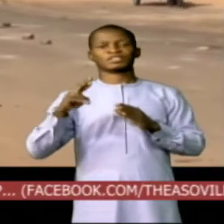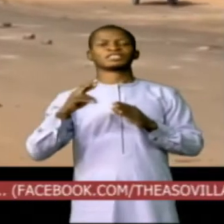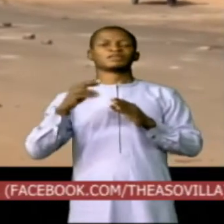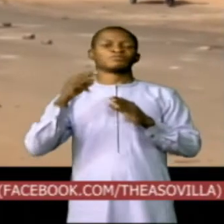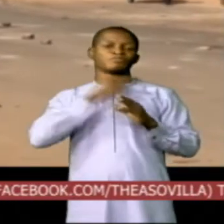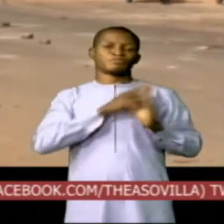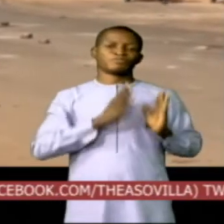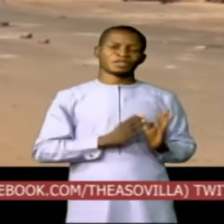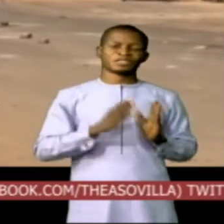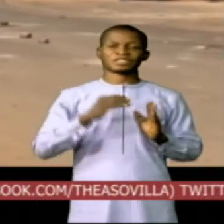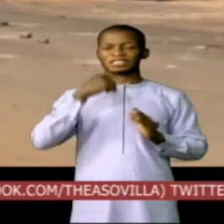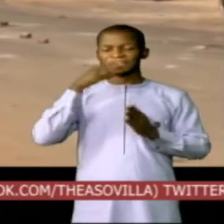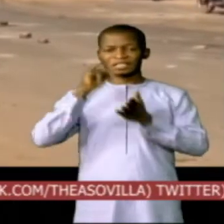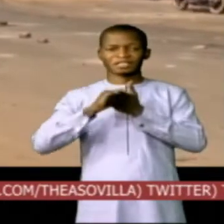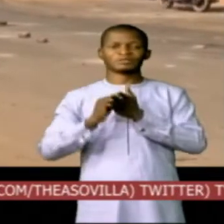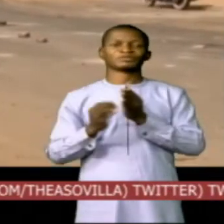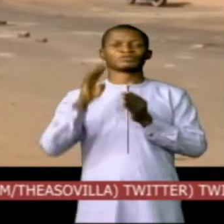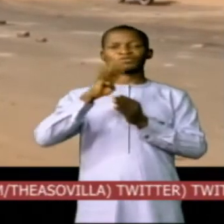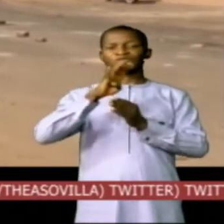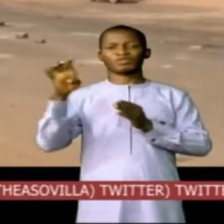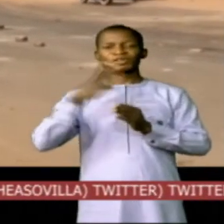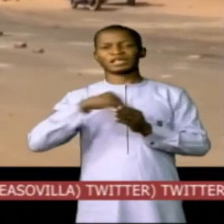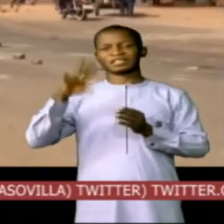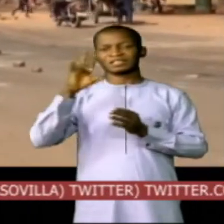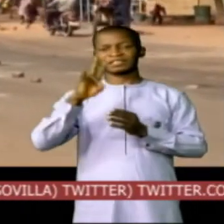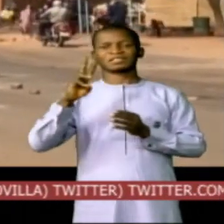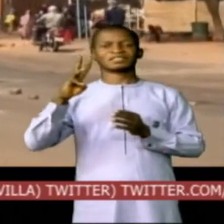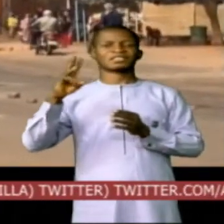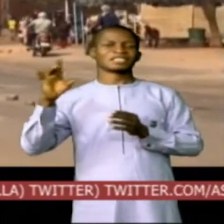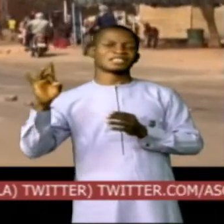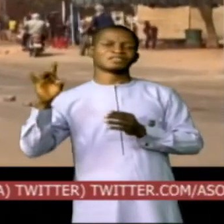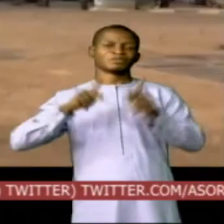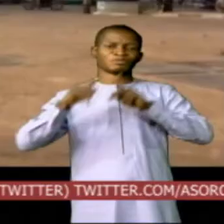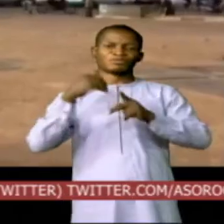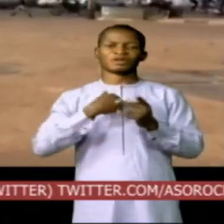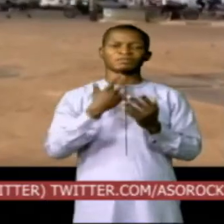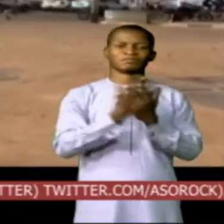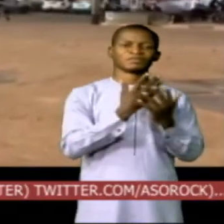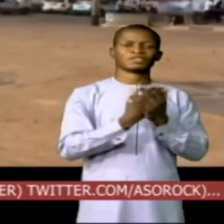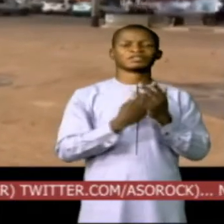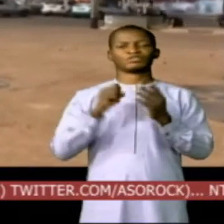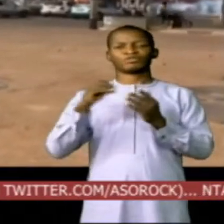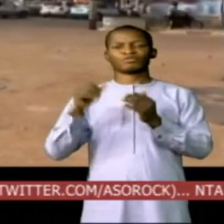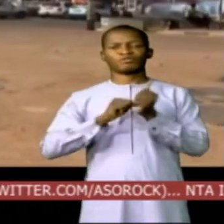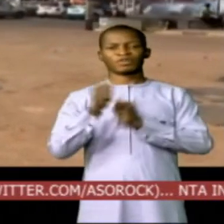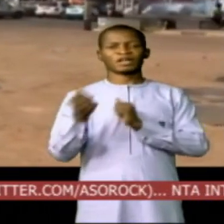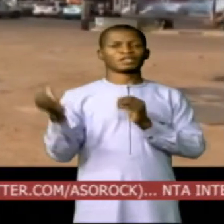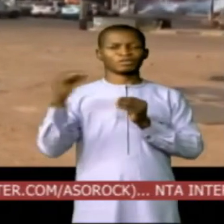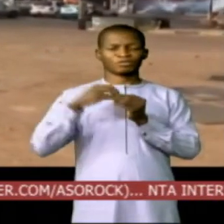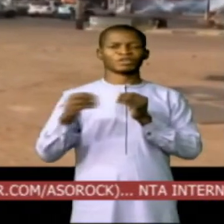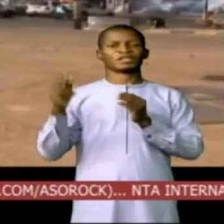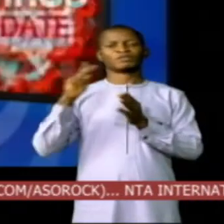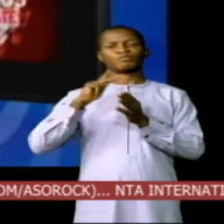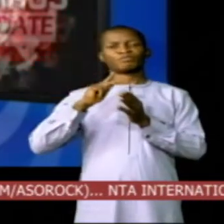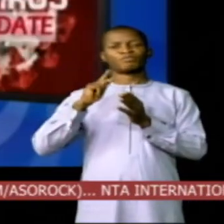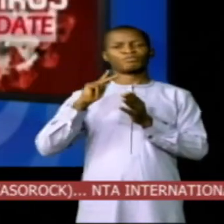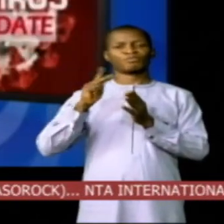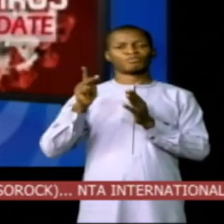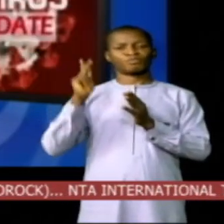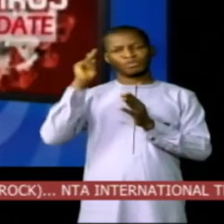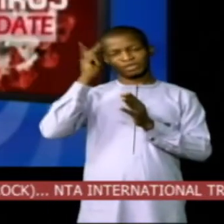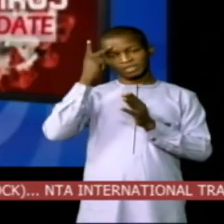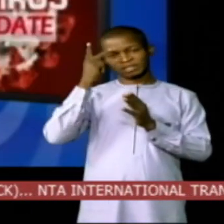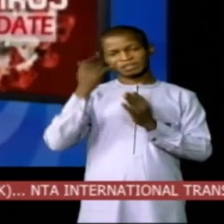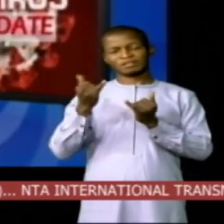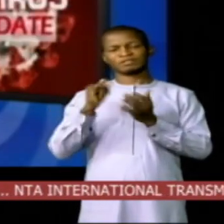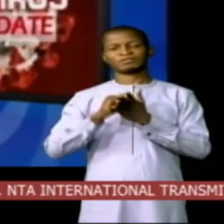Alkauchi Alheda says 468 people have been arrested so far, including politicians. That's Global